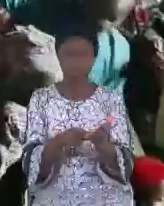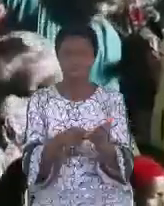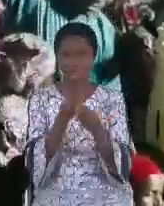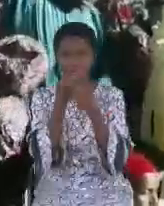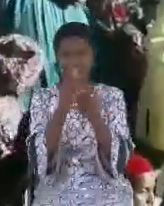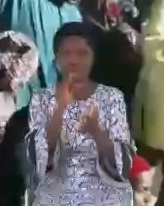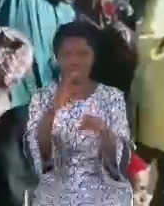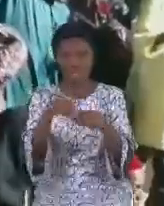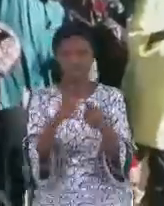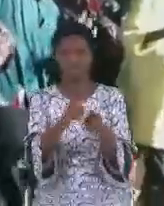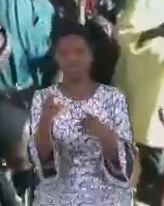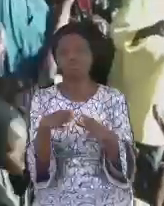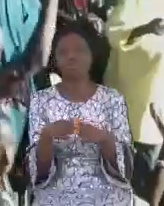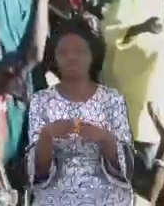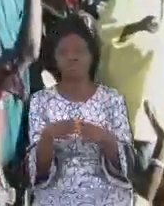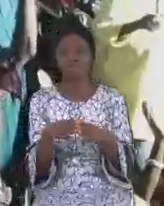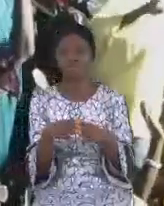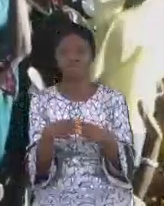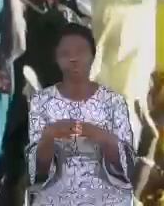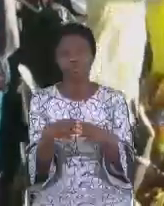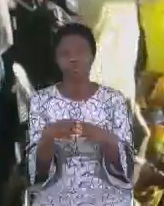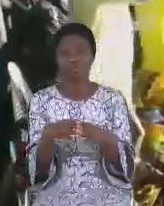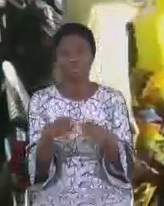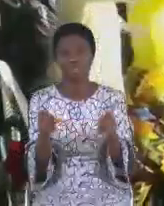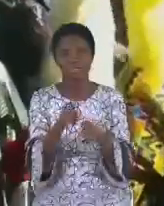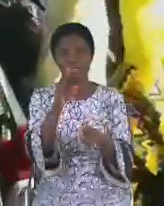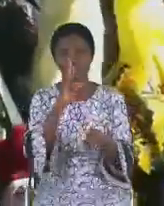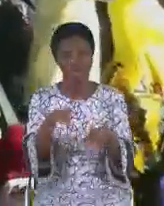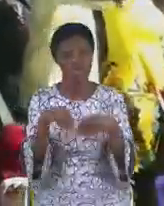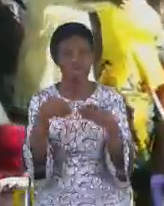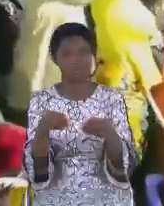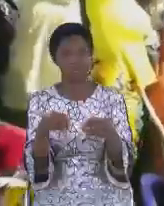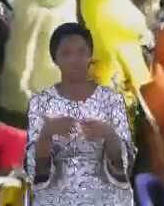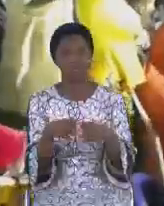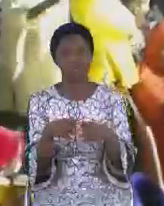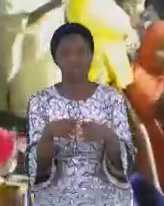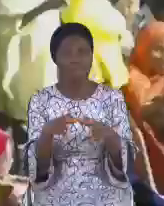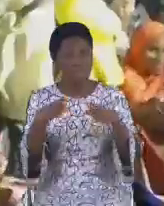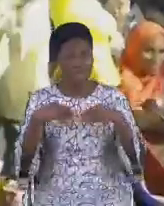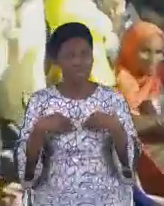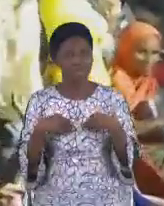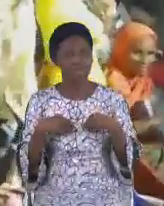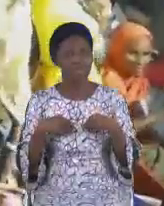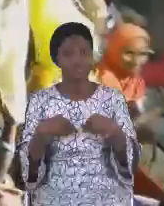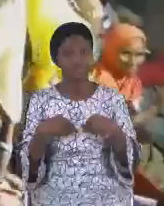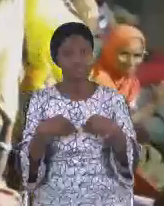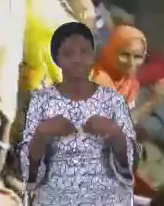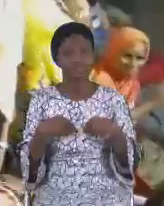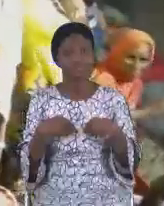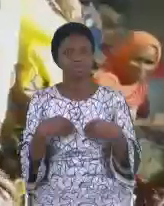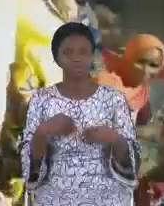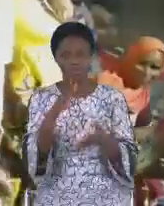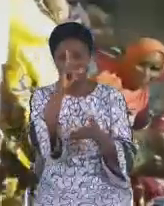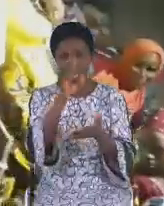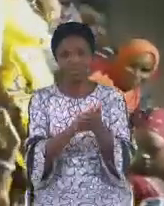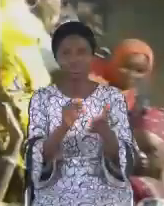go through it and you are certain that everything is correct before you hand